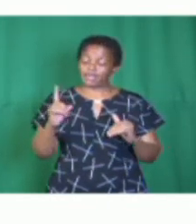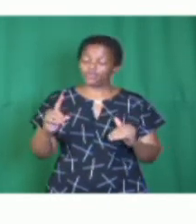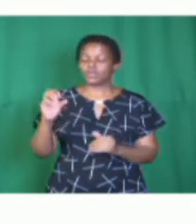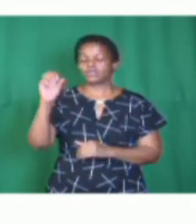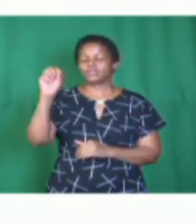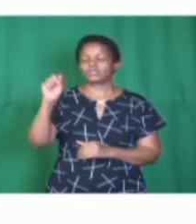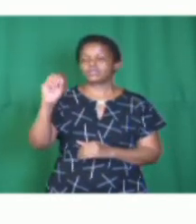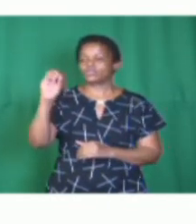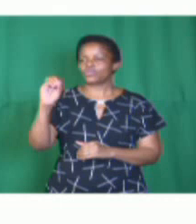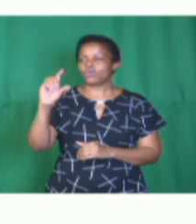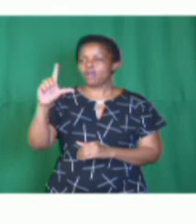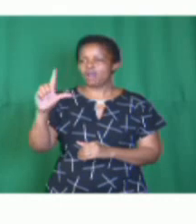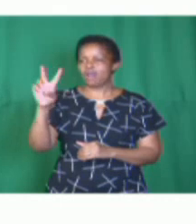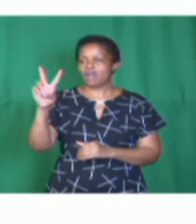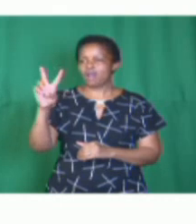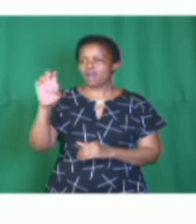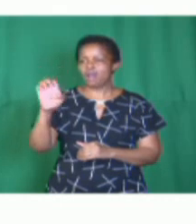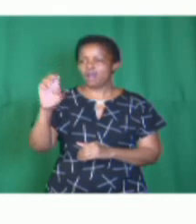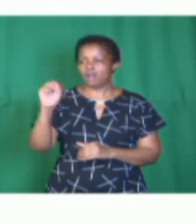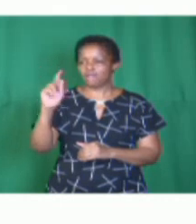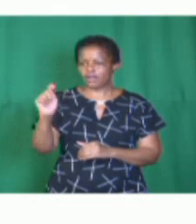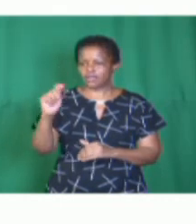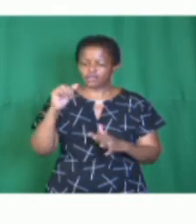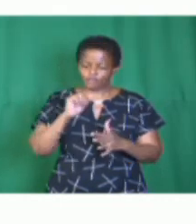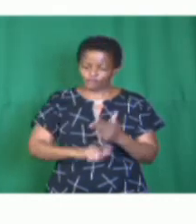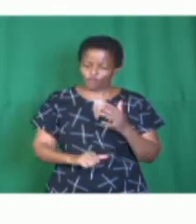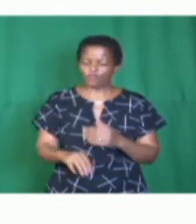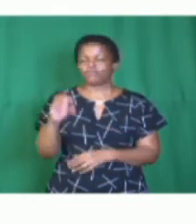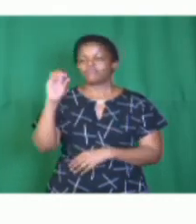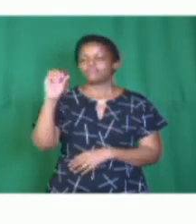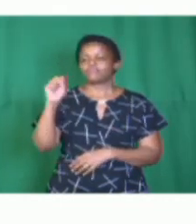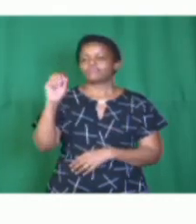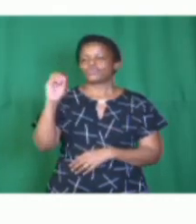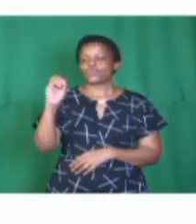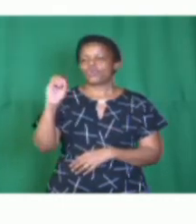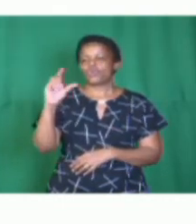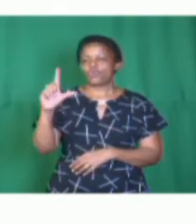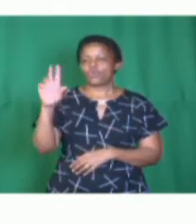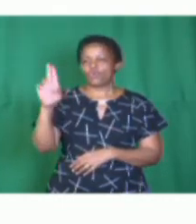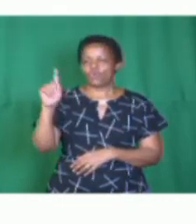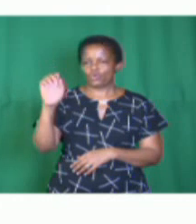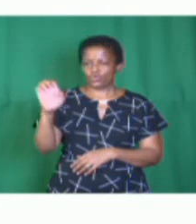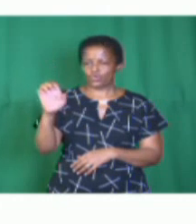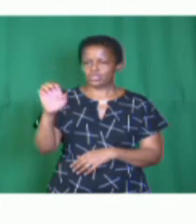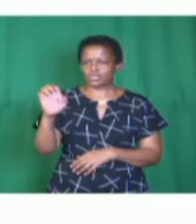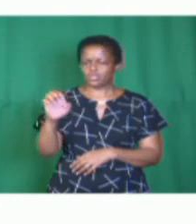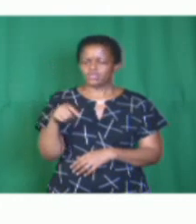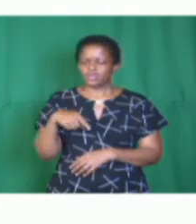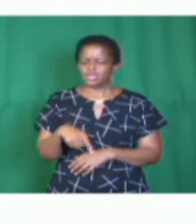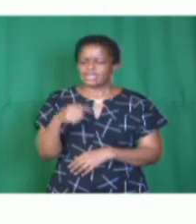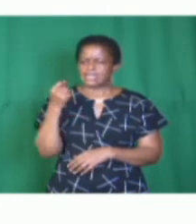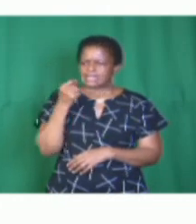a solute. It is used to separate a solvent from a solute. In simple distillation, dear learners,